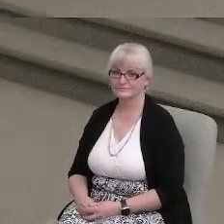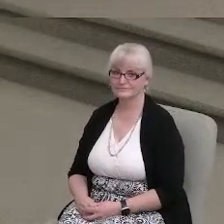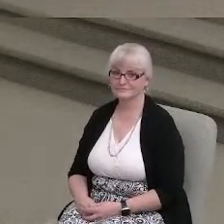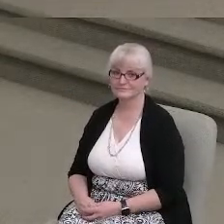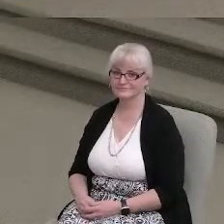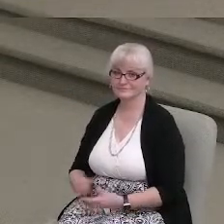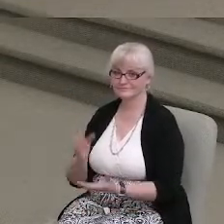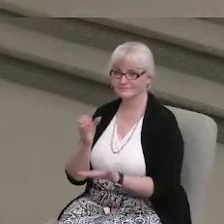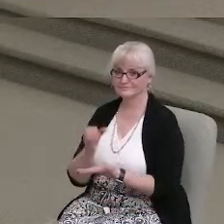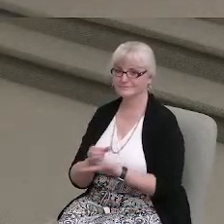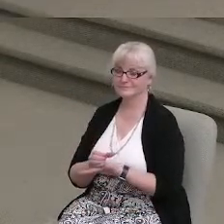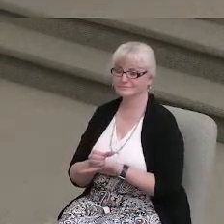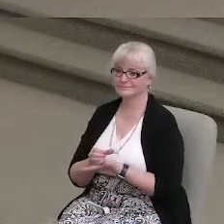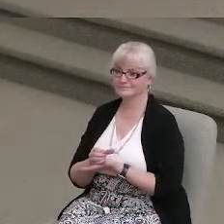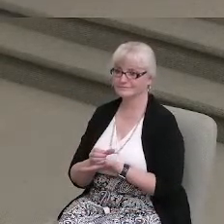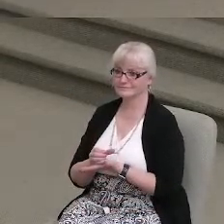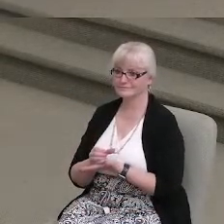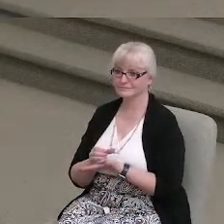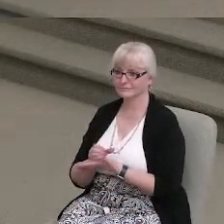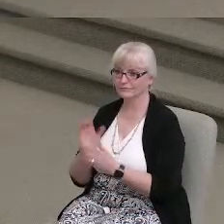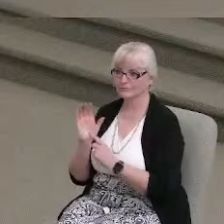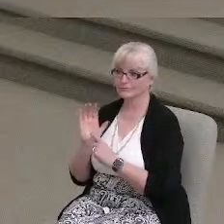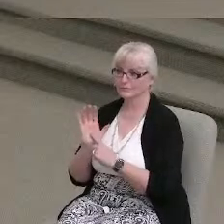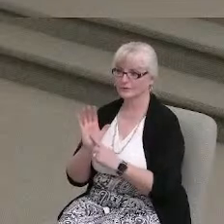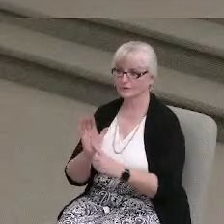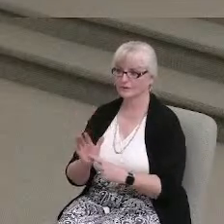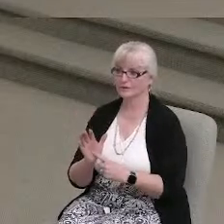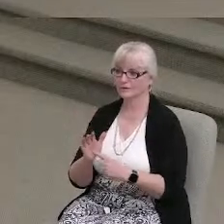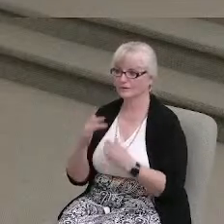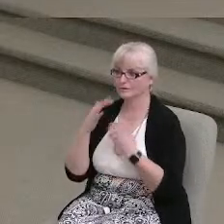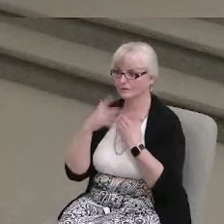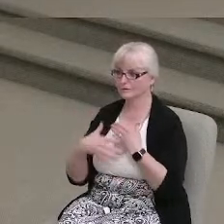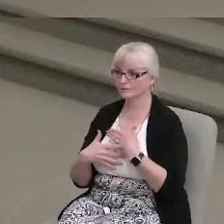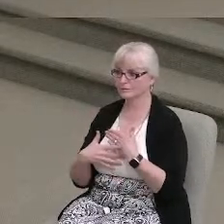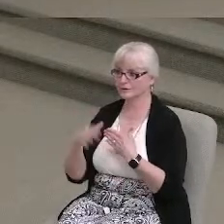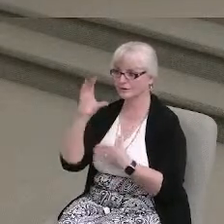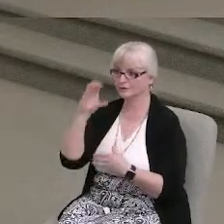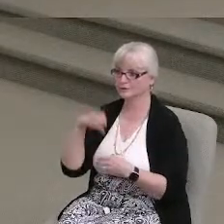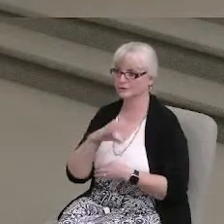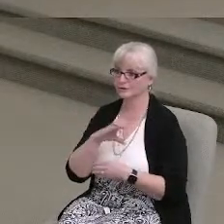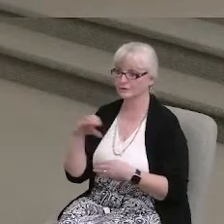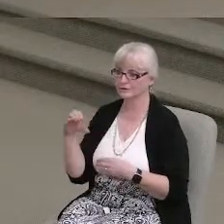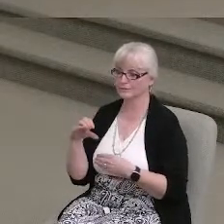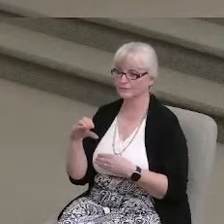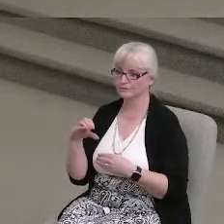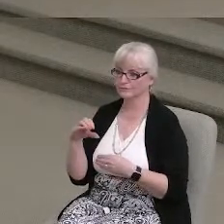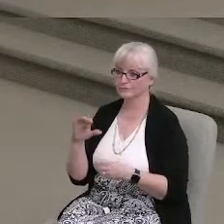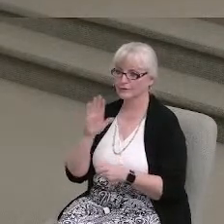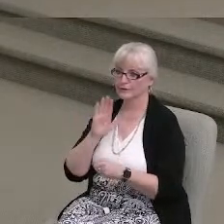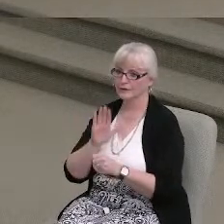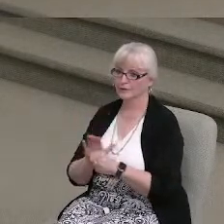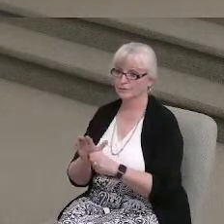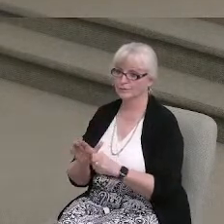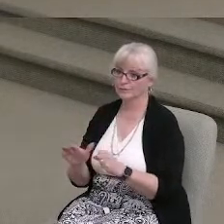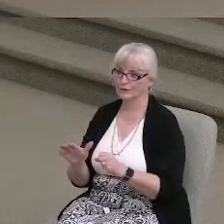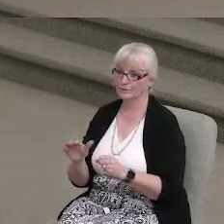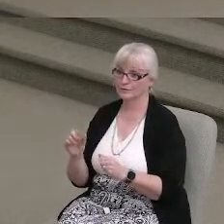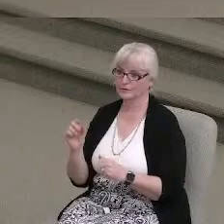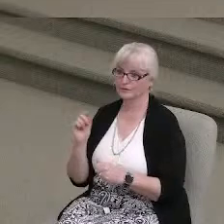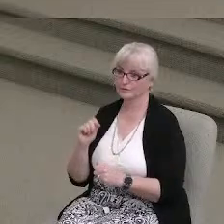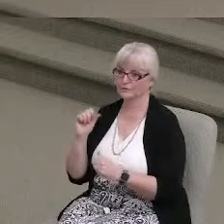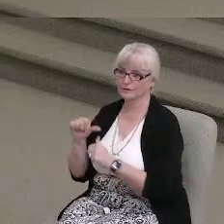The cup that is symbolic of his blood shed on the cross seals a new covenant, a promise of redemption and eternal